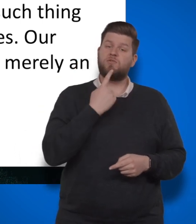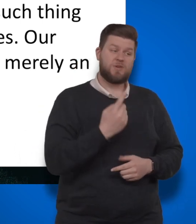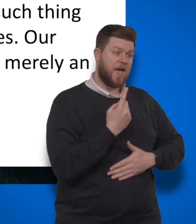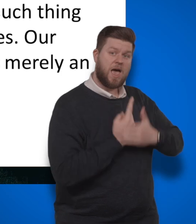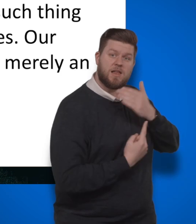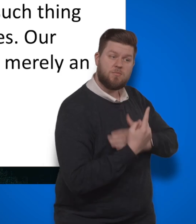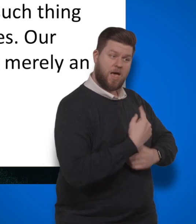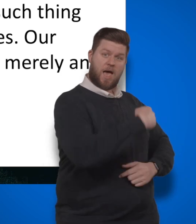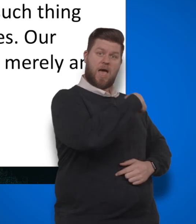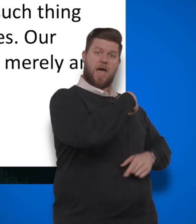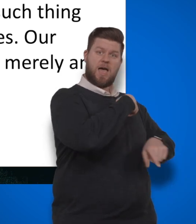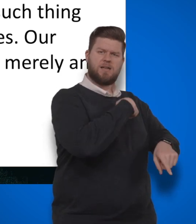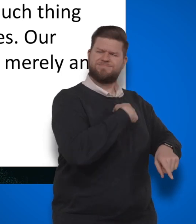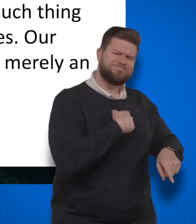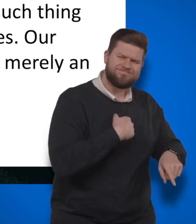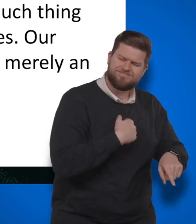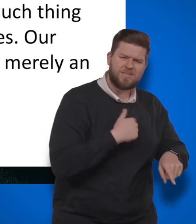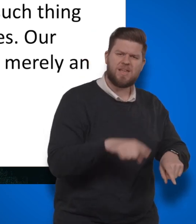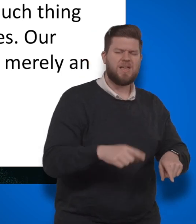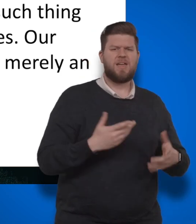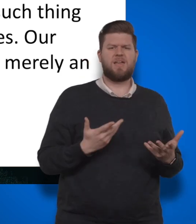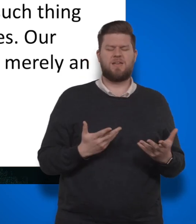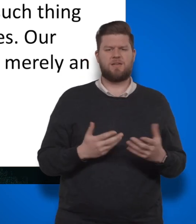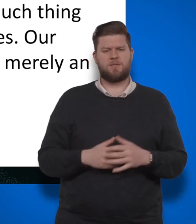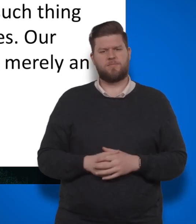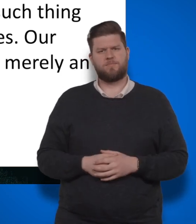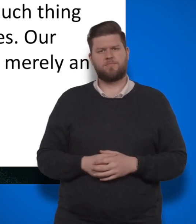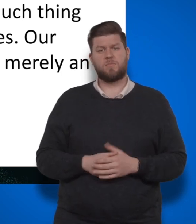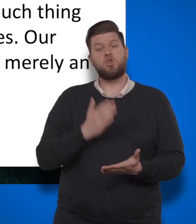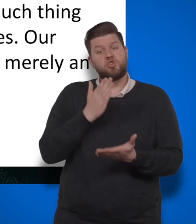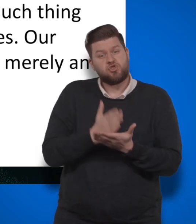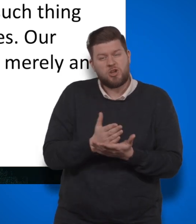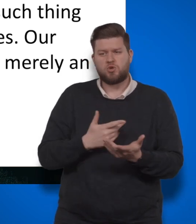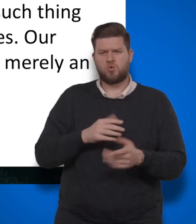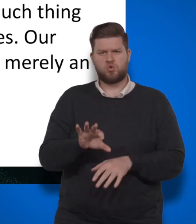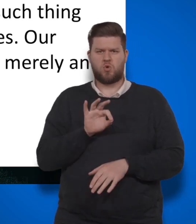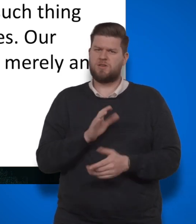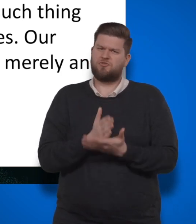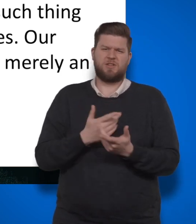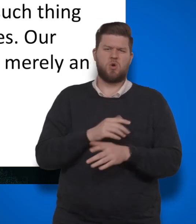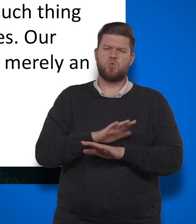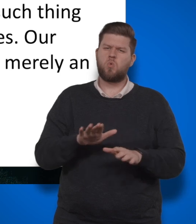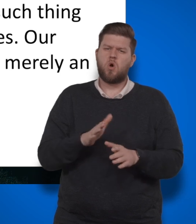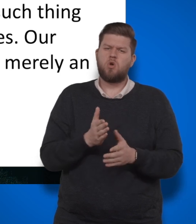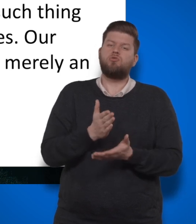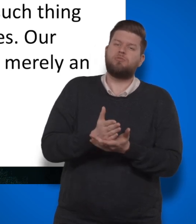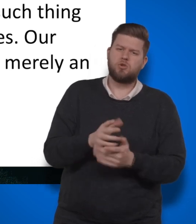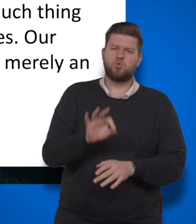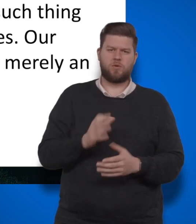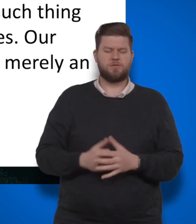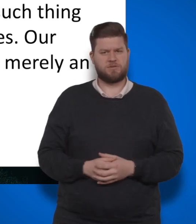into incoherence. Genuine choice is an illusion. So they can't both be